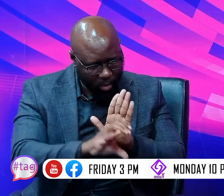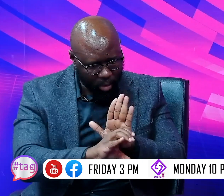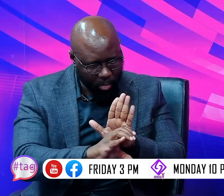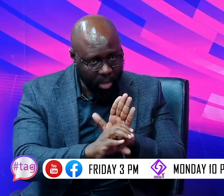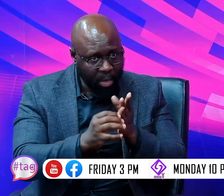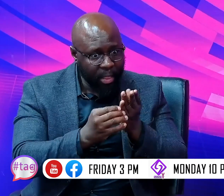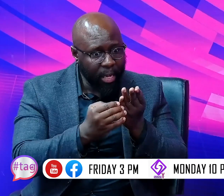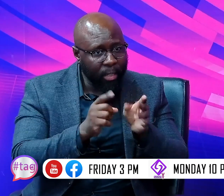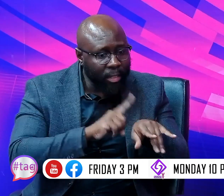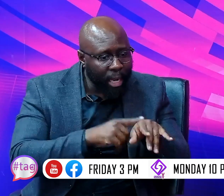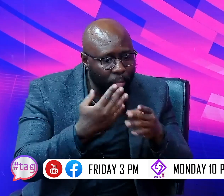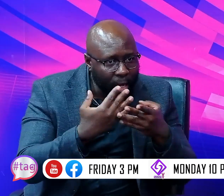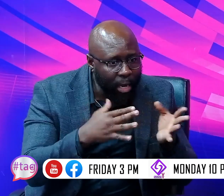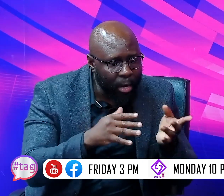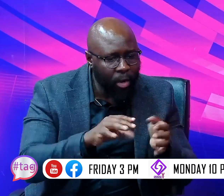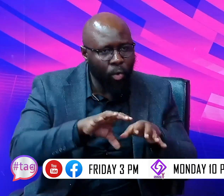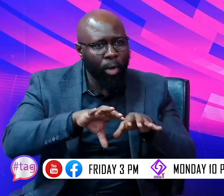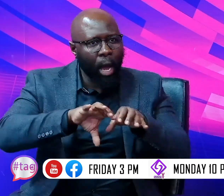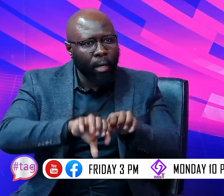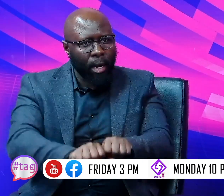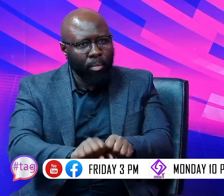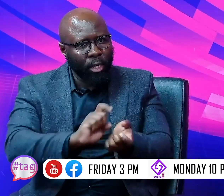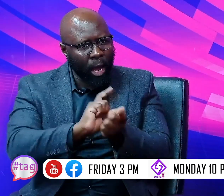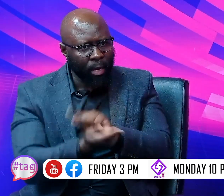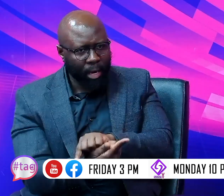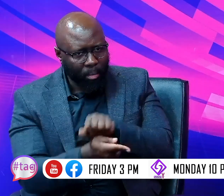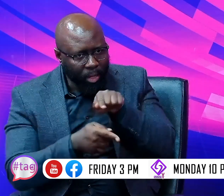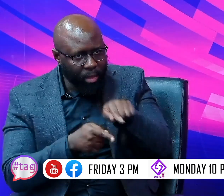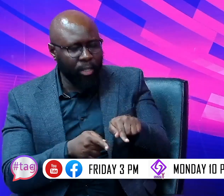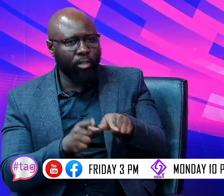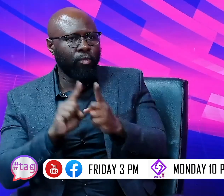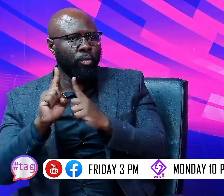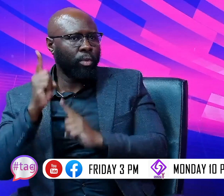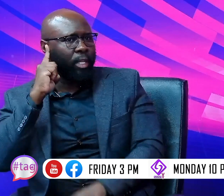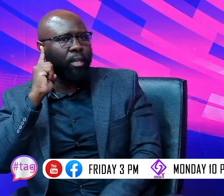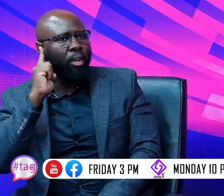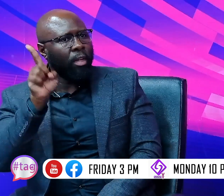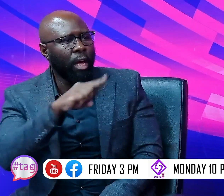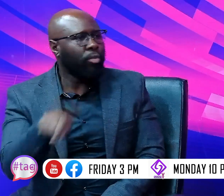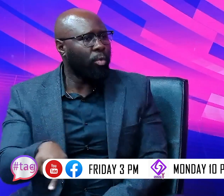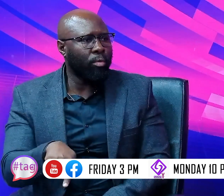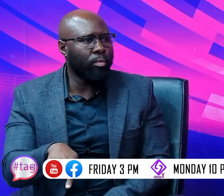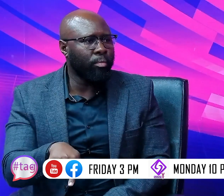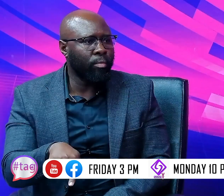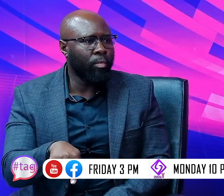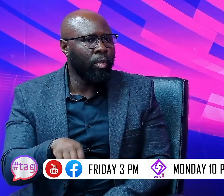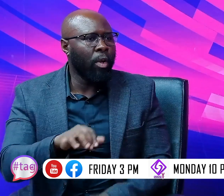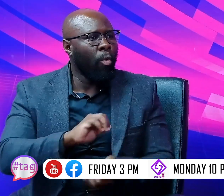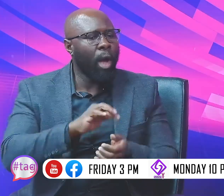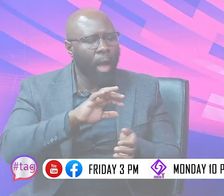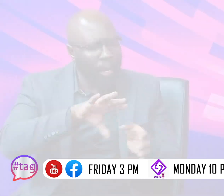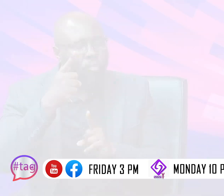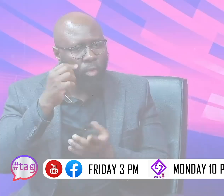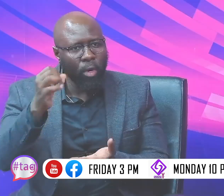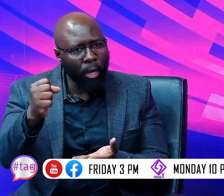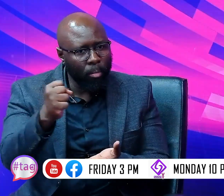developing mainstream curriculum, and then after we are done, we adapt this curriculum to suit the deaf children. That